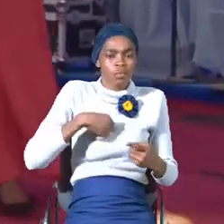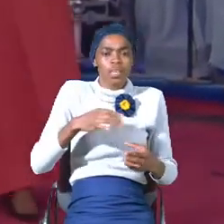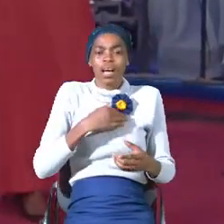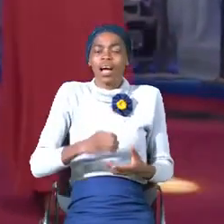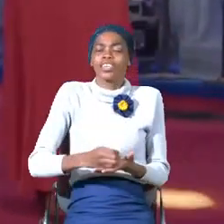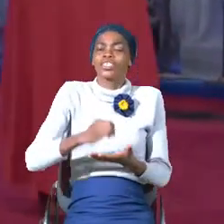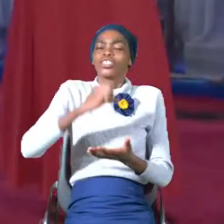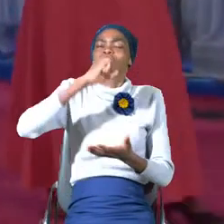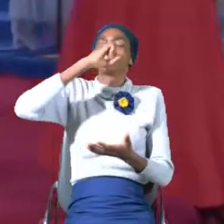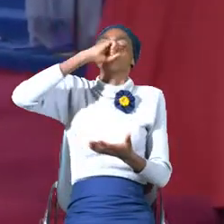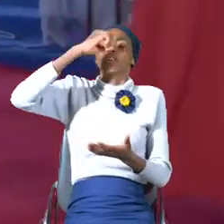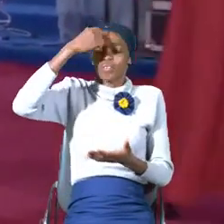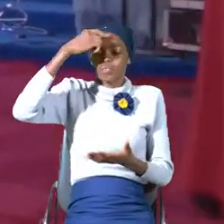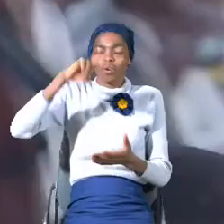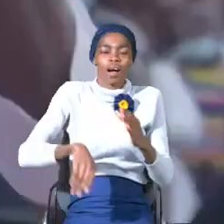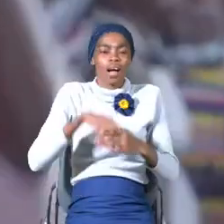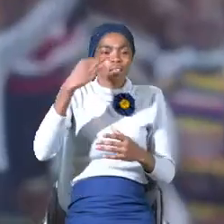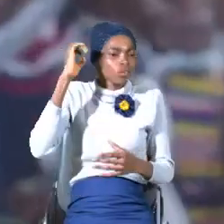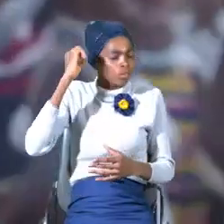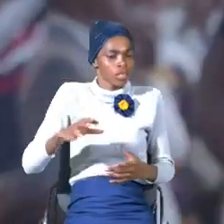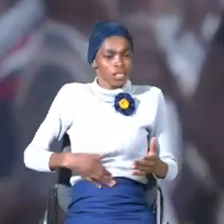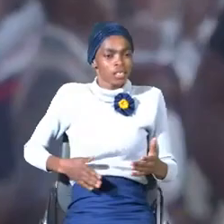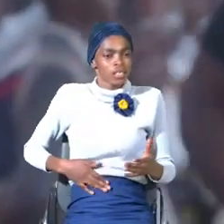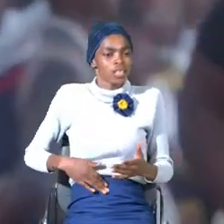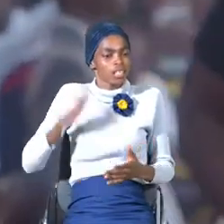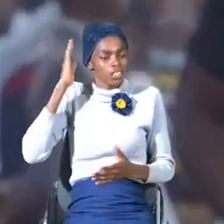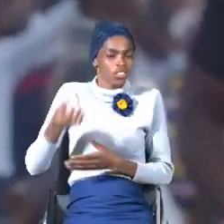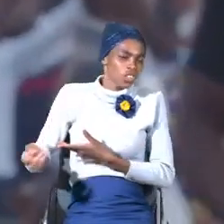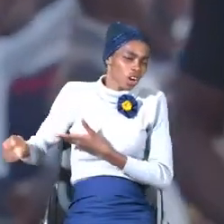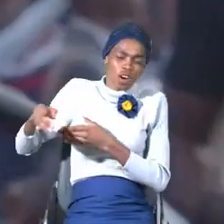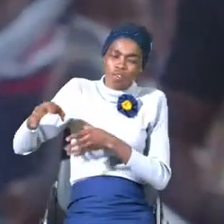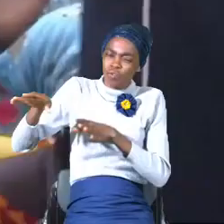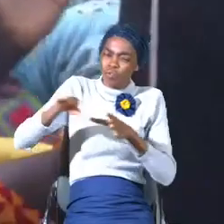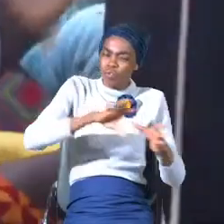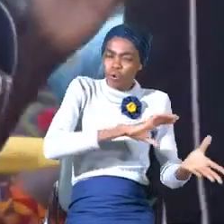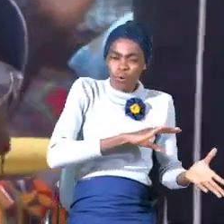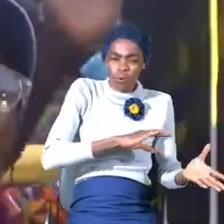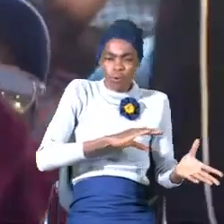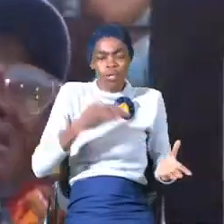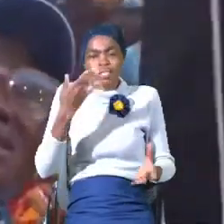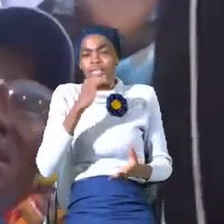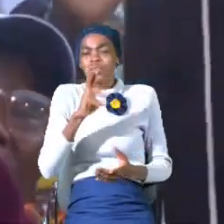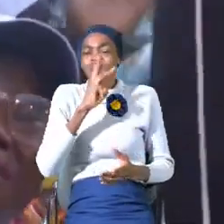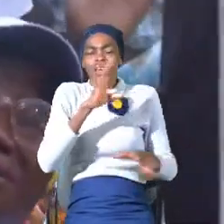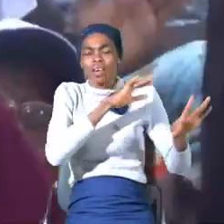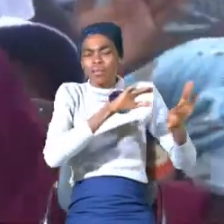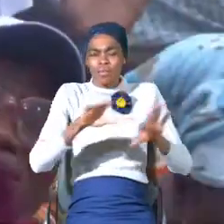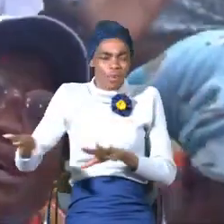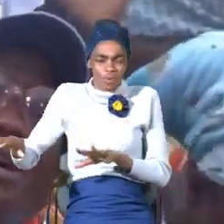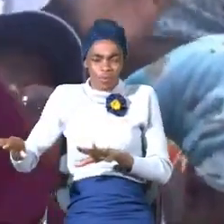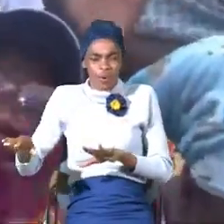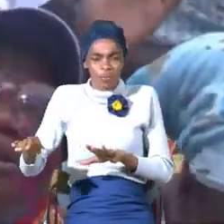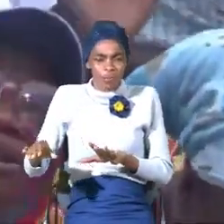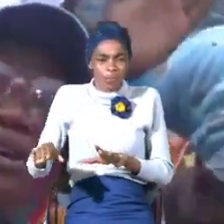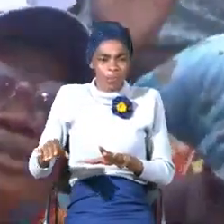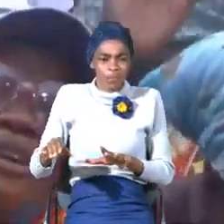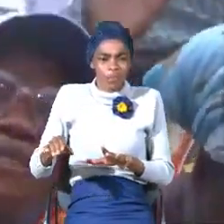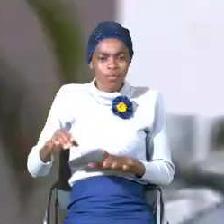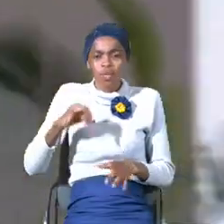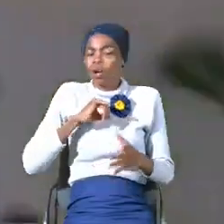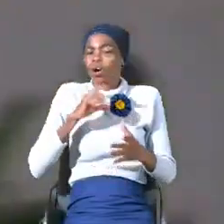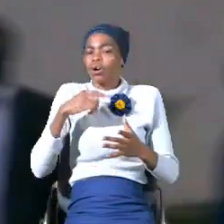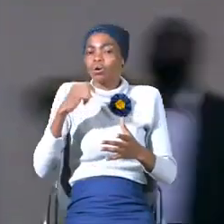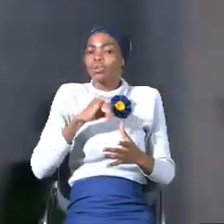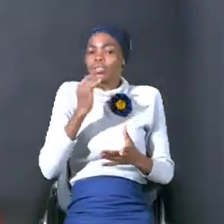for out of his belly shall flow, there's a river whose stream shall make glad the city of the